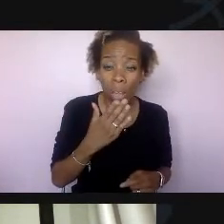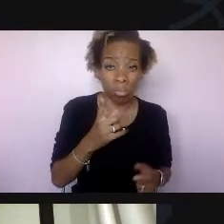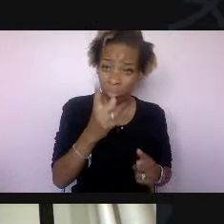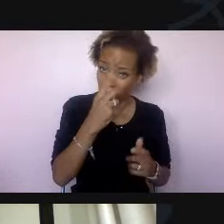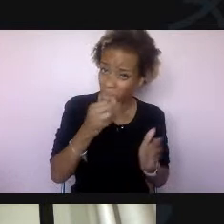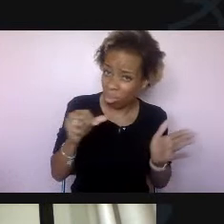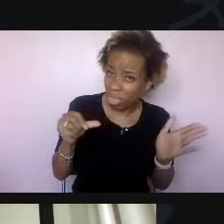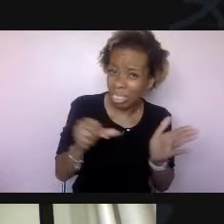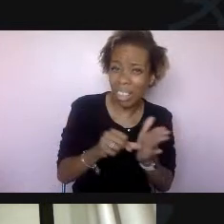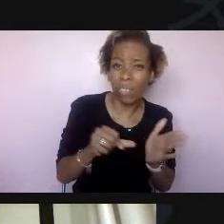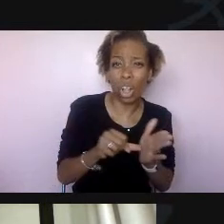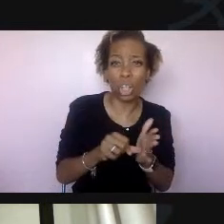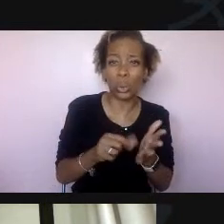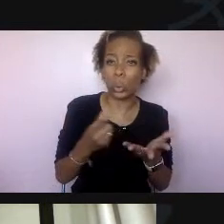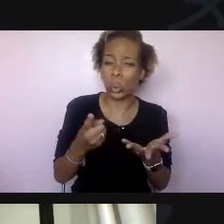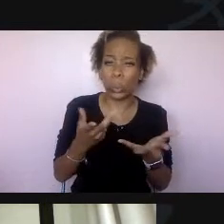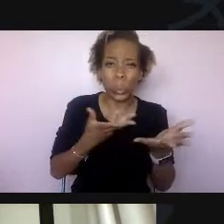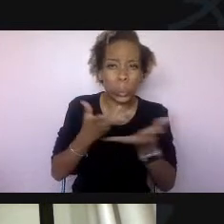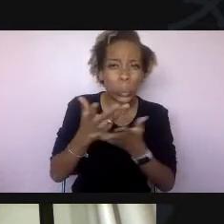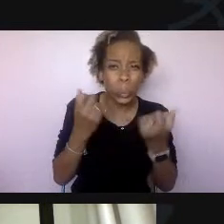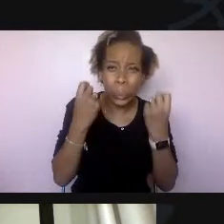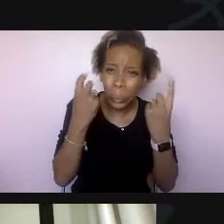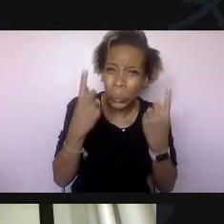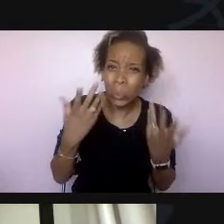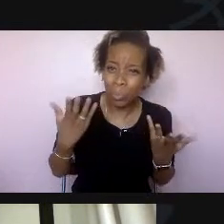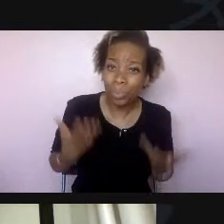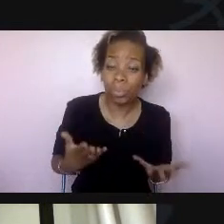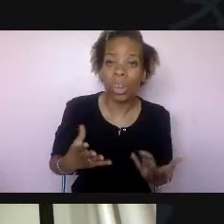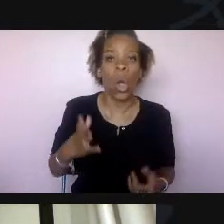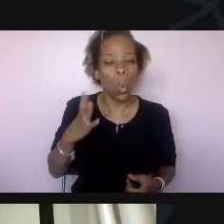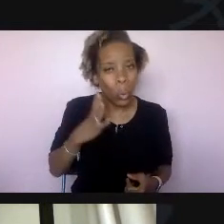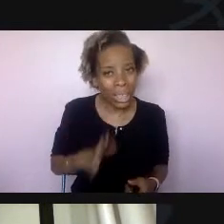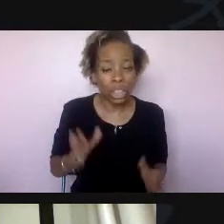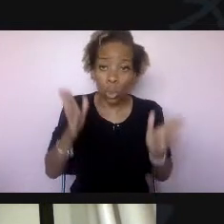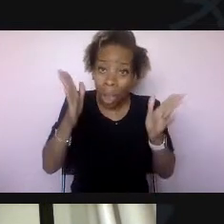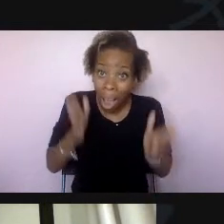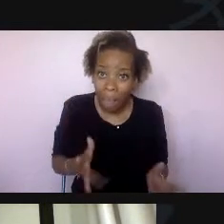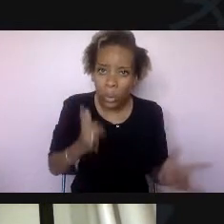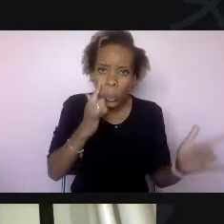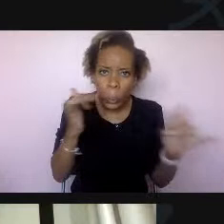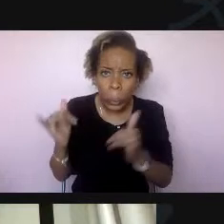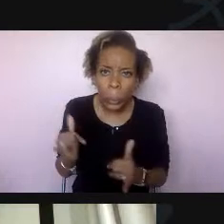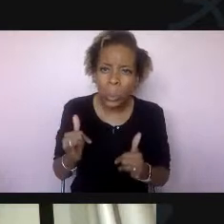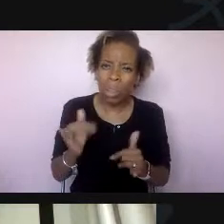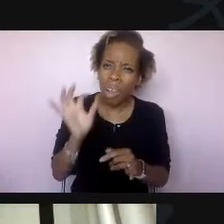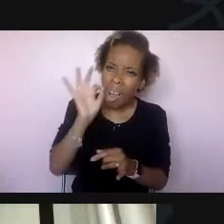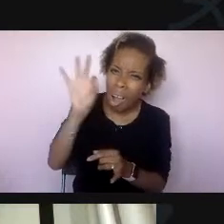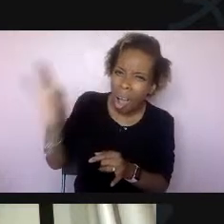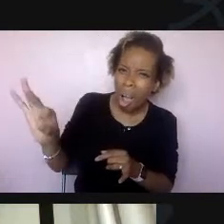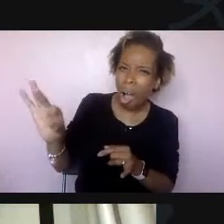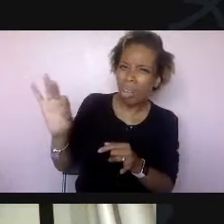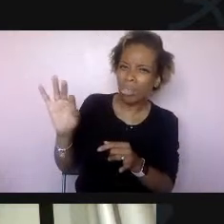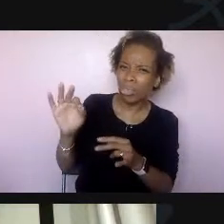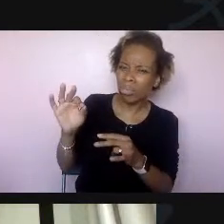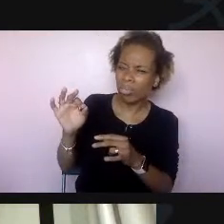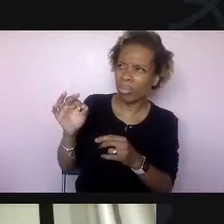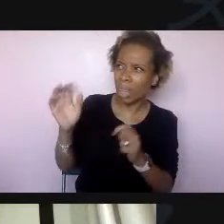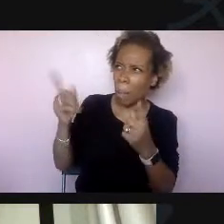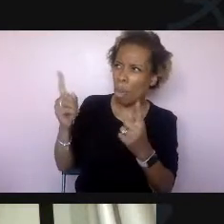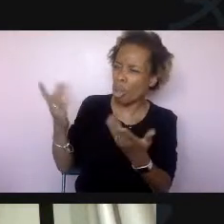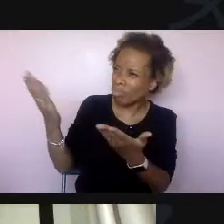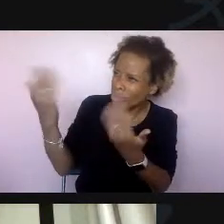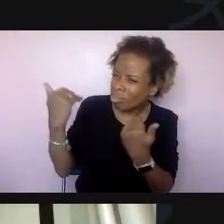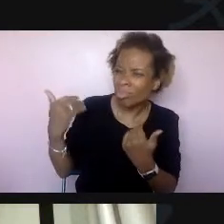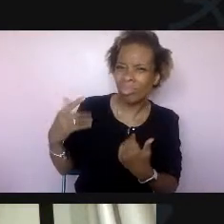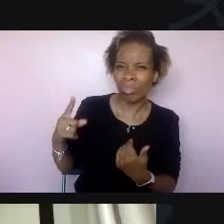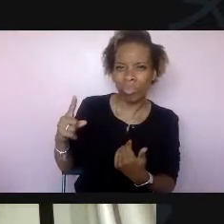thing for people to negotiate right now. So we've got to be asking those questions, and we've got to be putting on pressure on the employers to do what they have to do in terms of